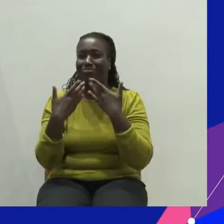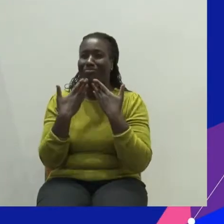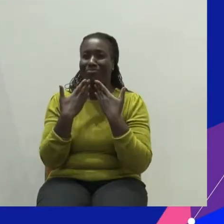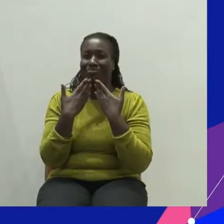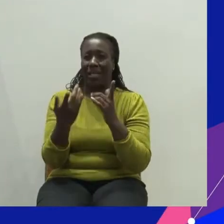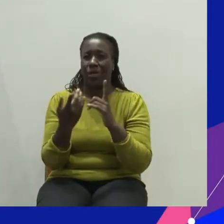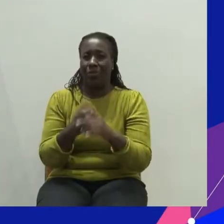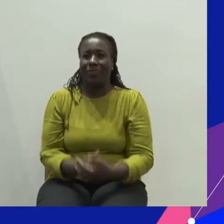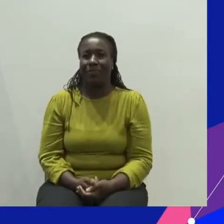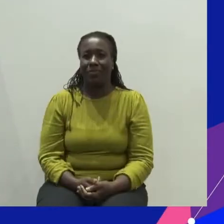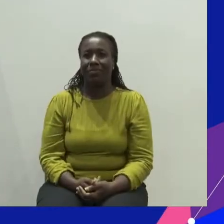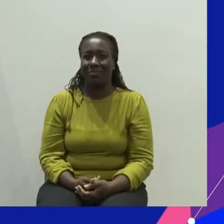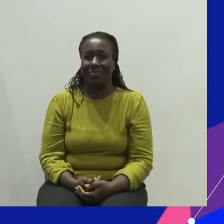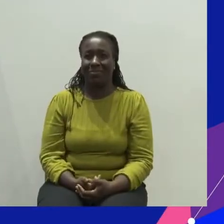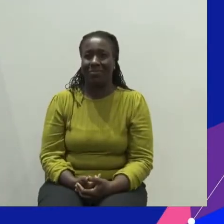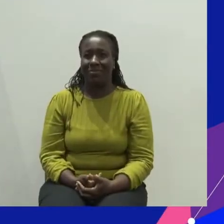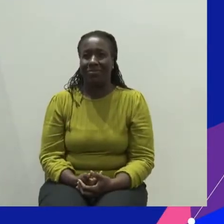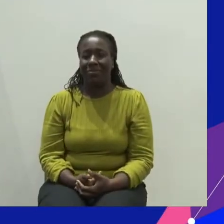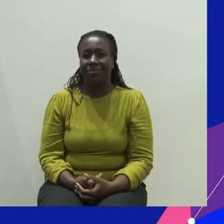Okay.